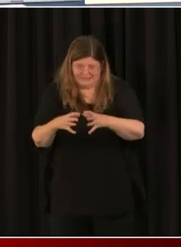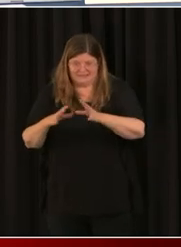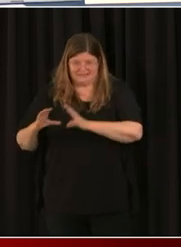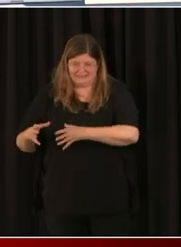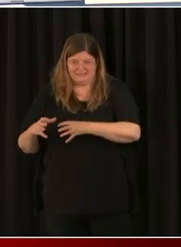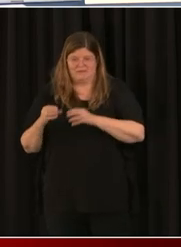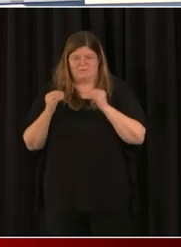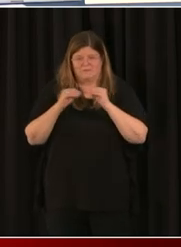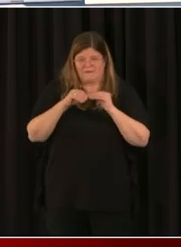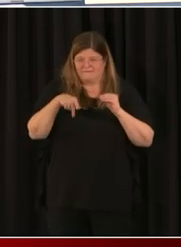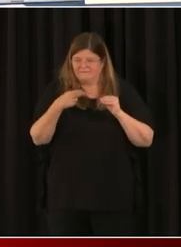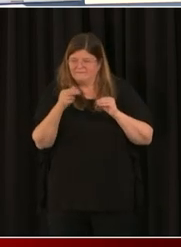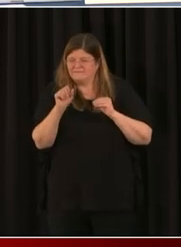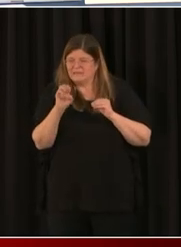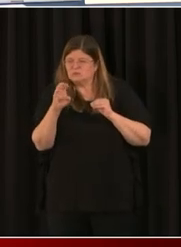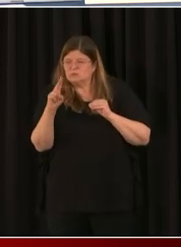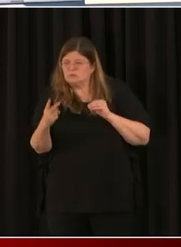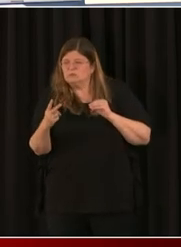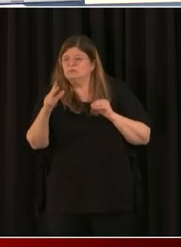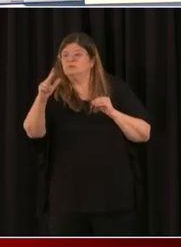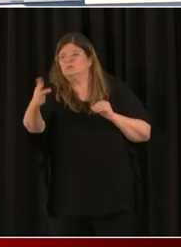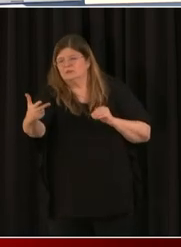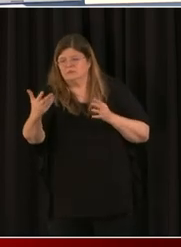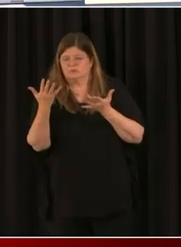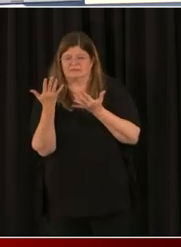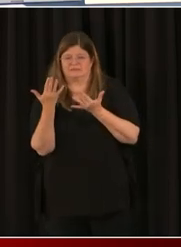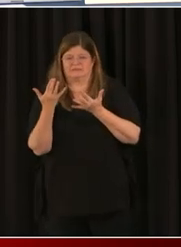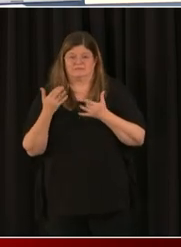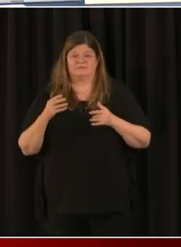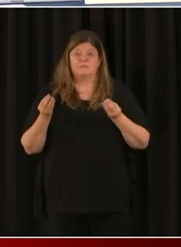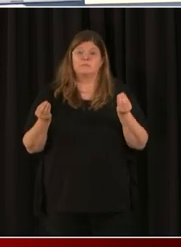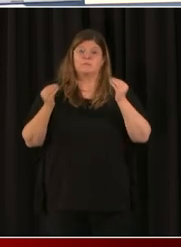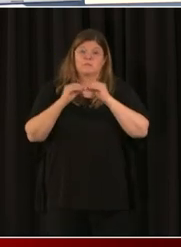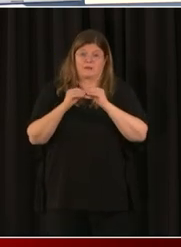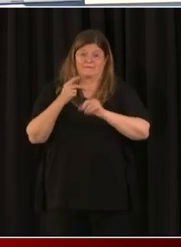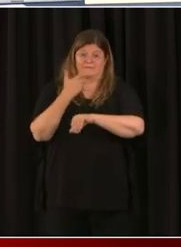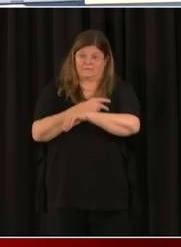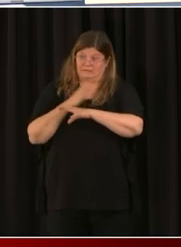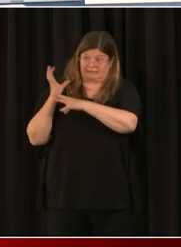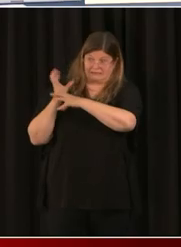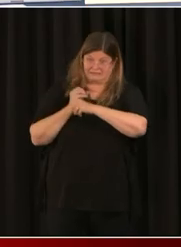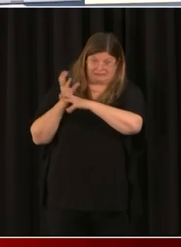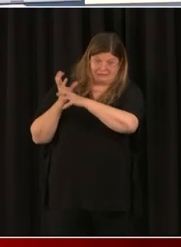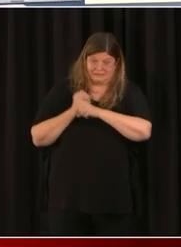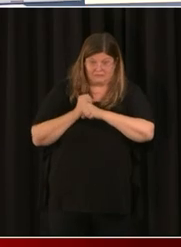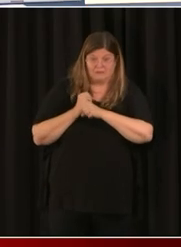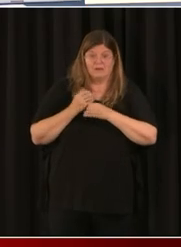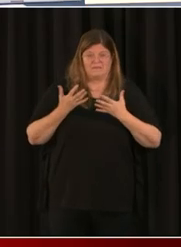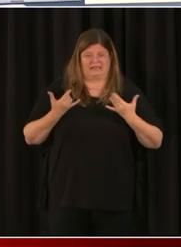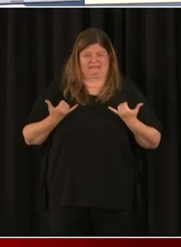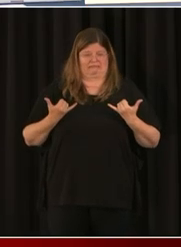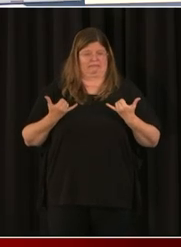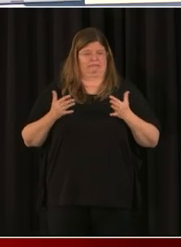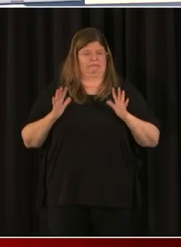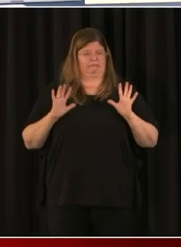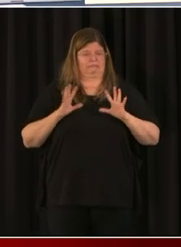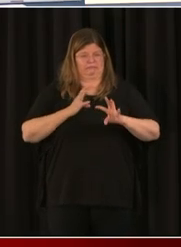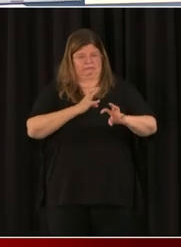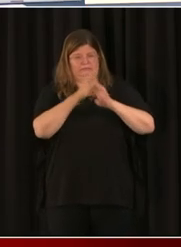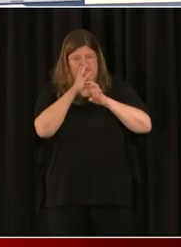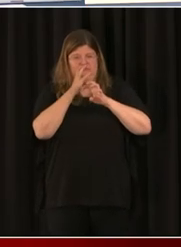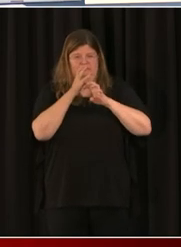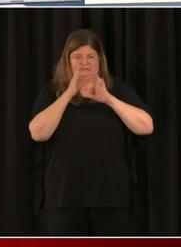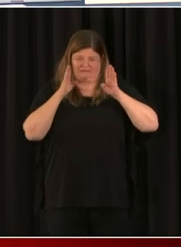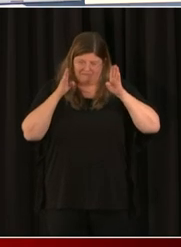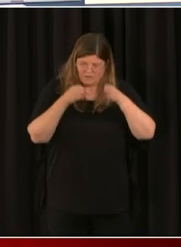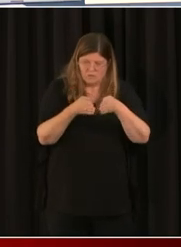3 when there is more vaccine available nationally for the district to access. But at this point, we really need to